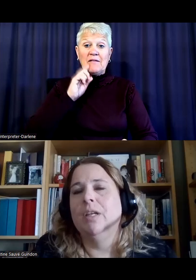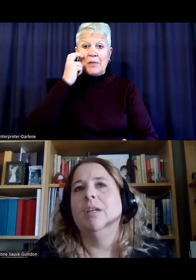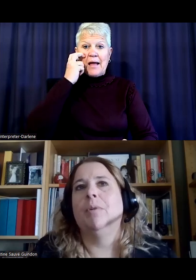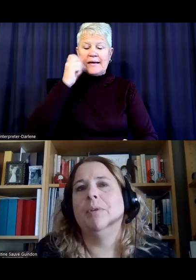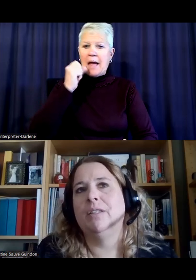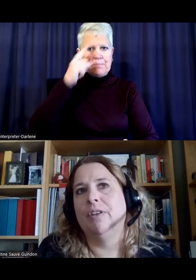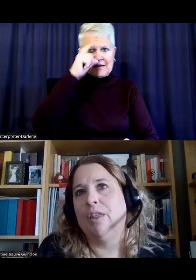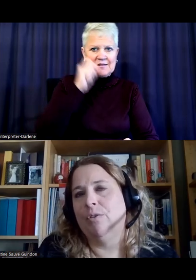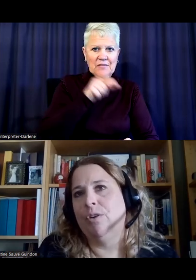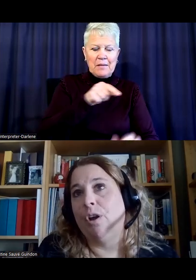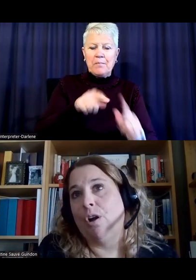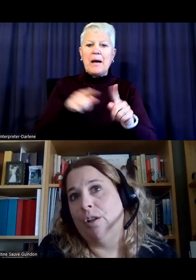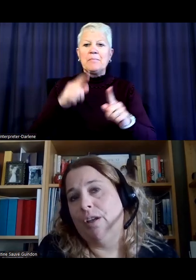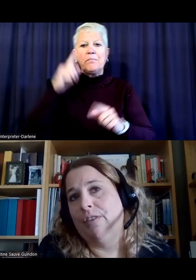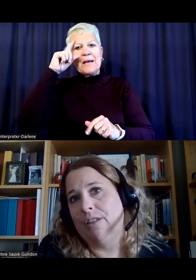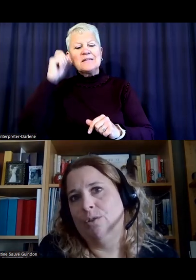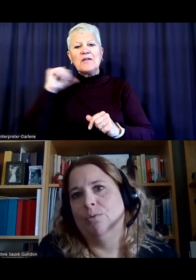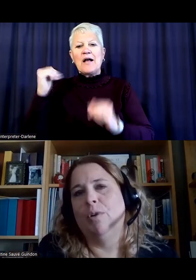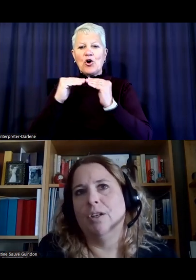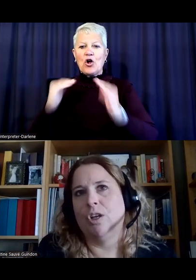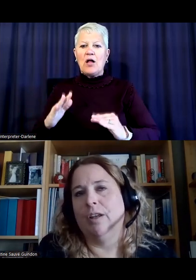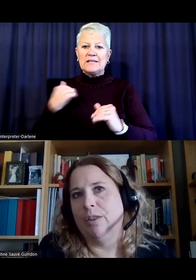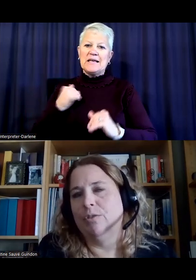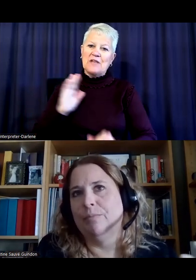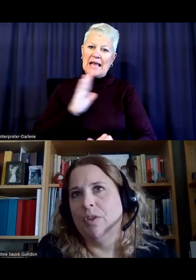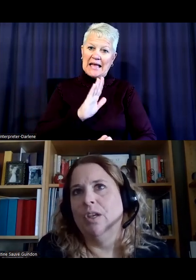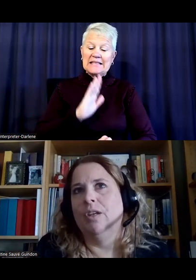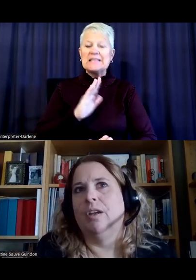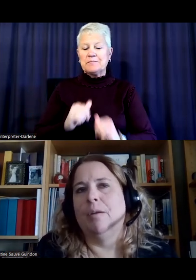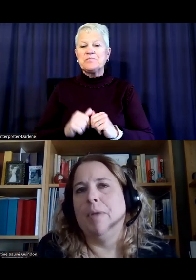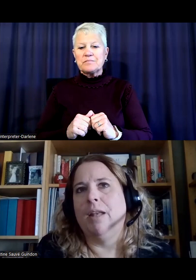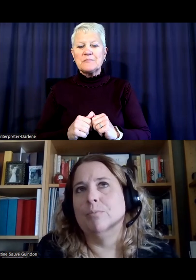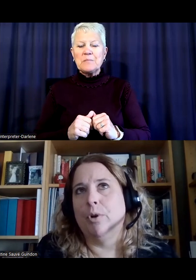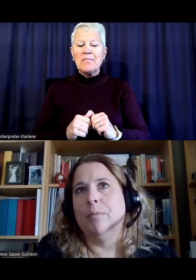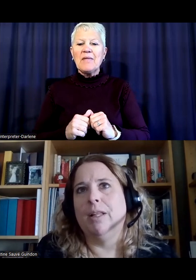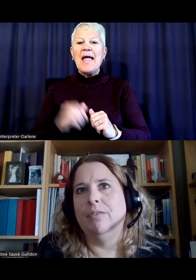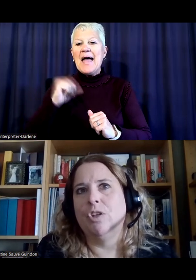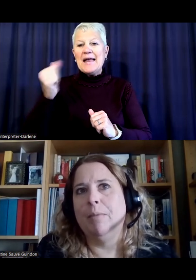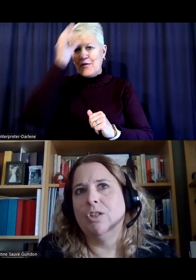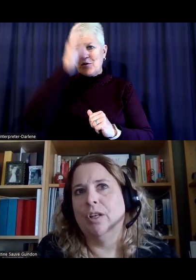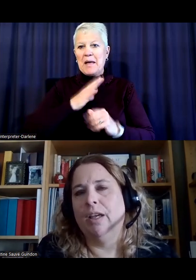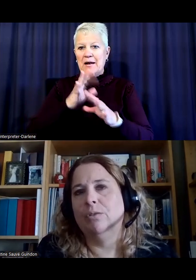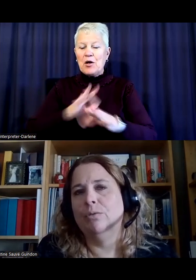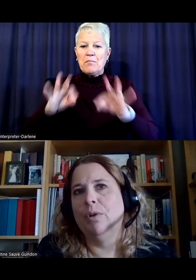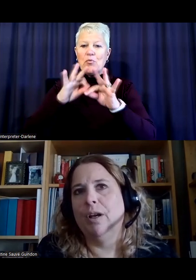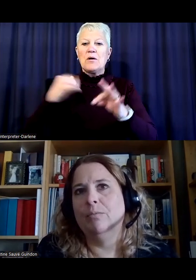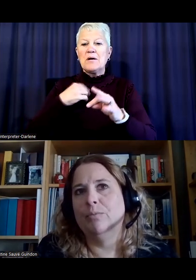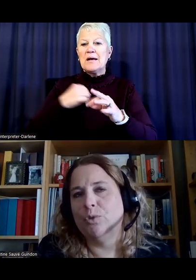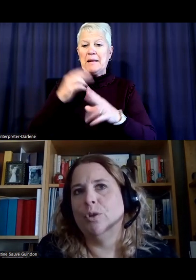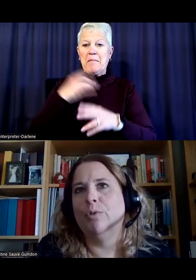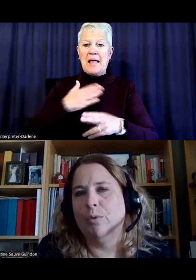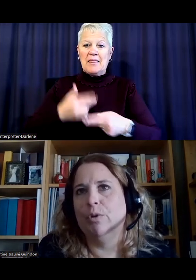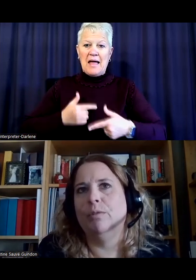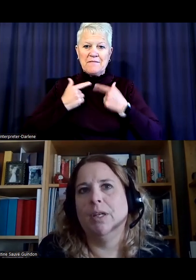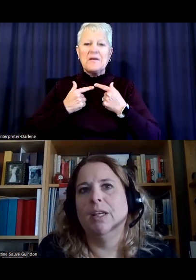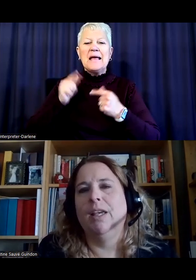him, but because of another colleague of his, who another man important in my life, Jean-Marc Cholet, who